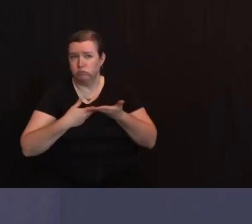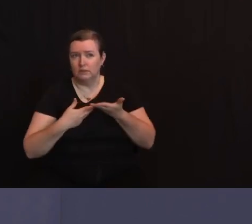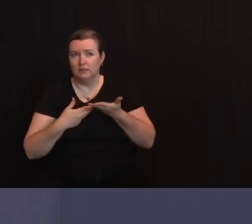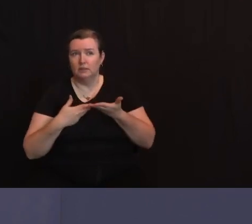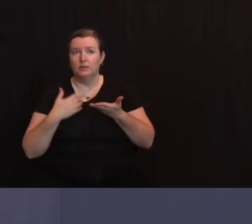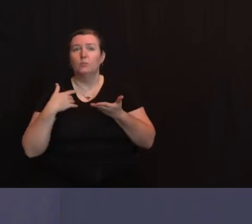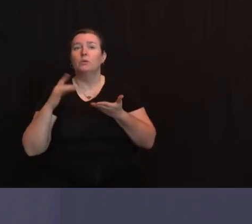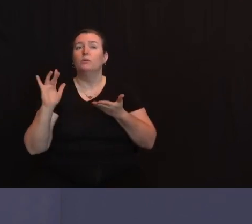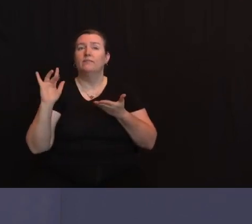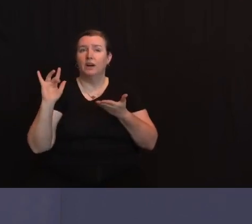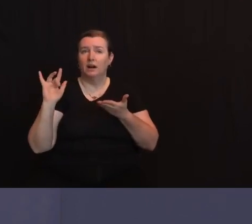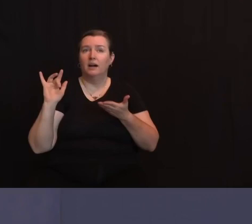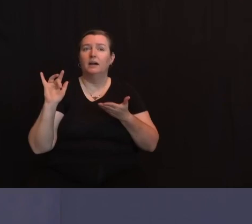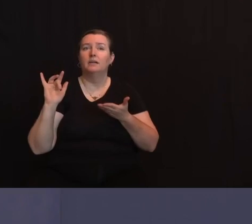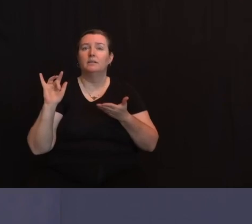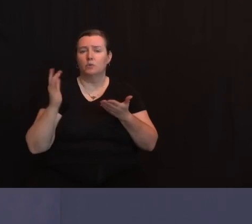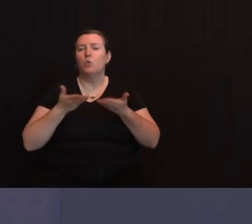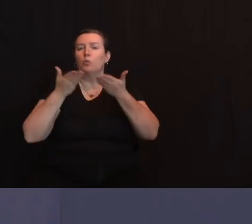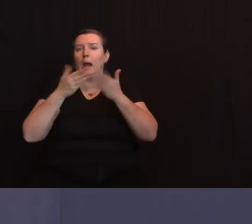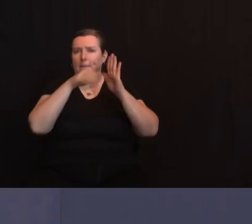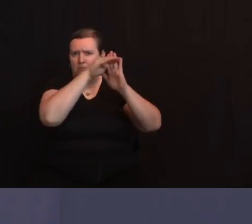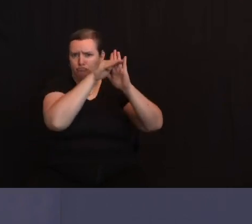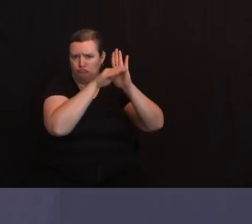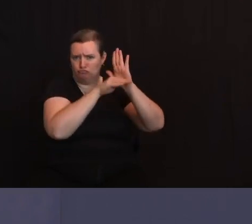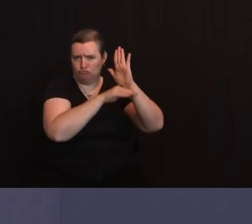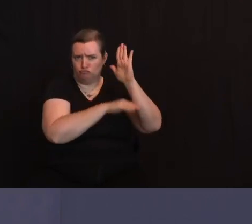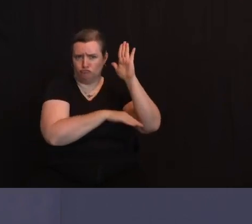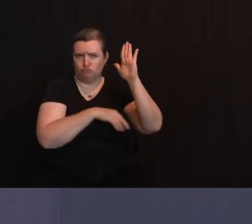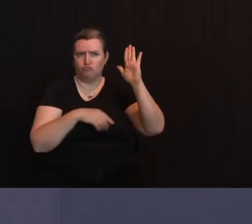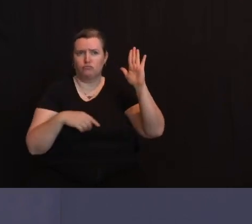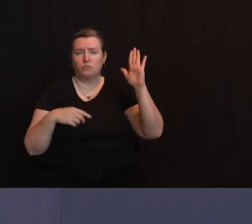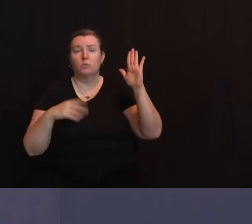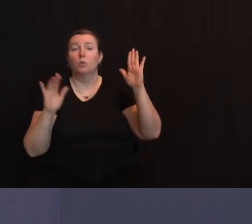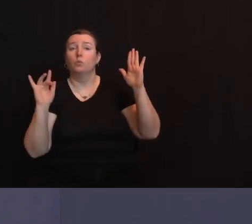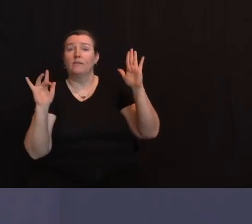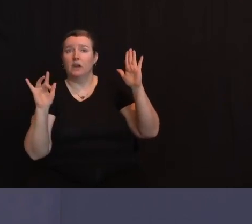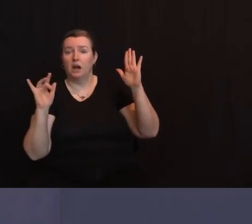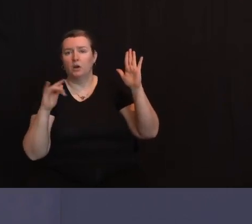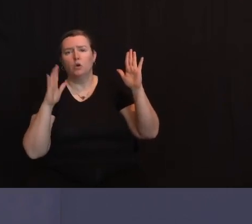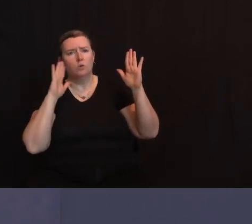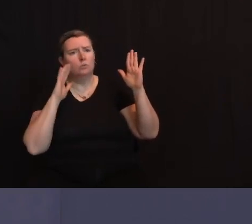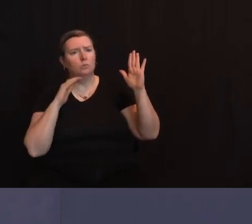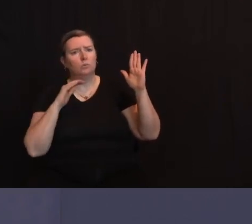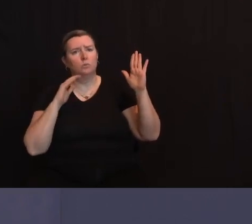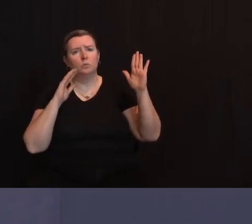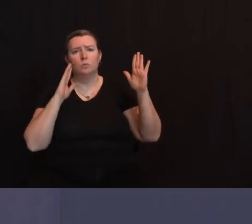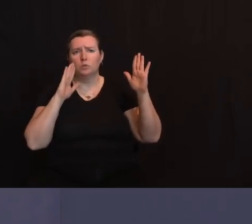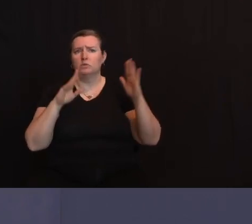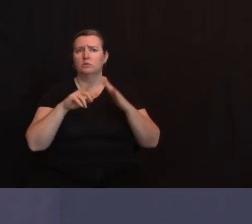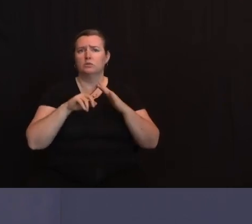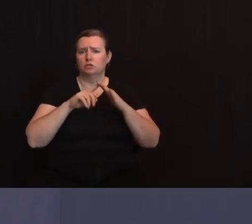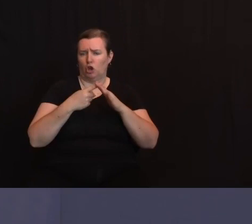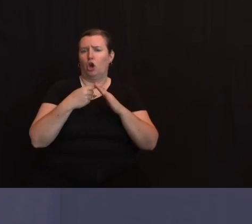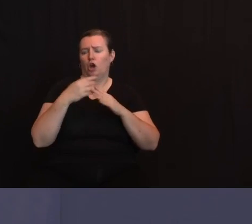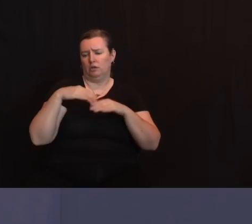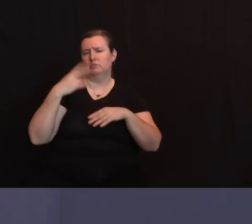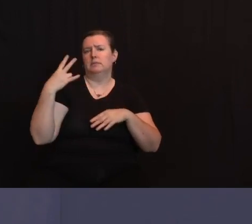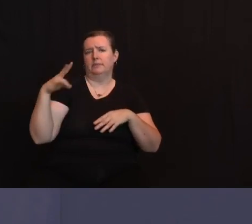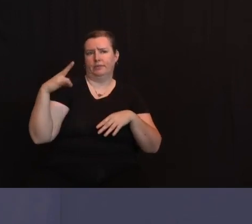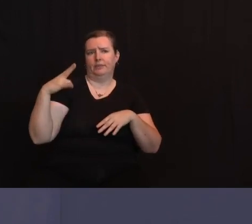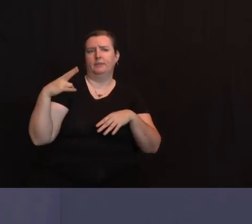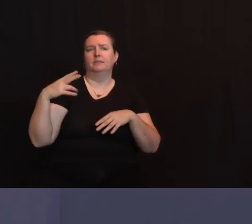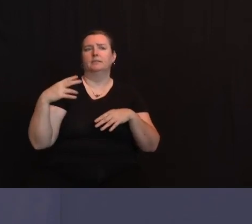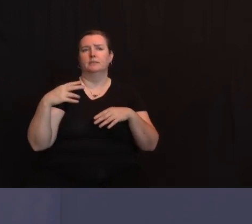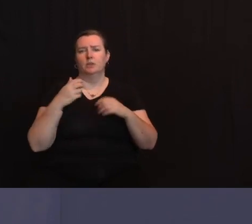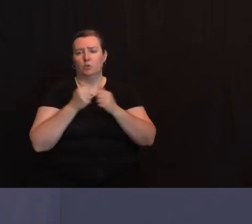recommendations, and we will be implementing 17 of these measures by the end of July. We are following a three-stage approach